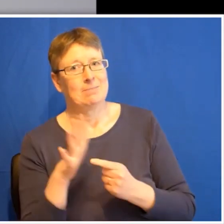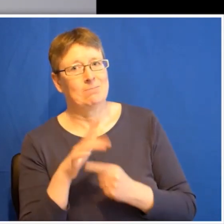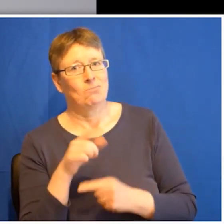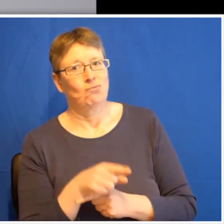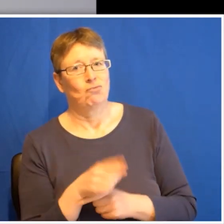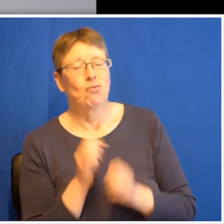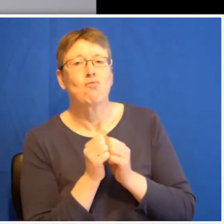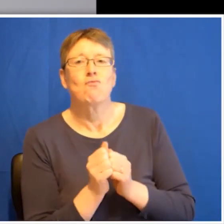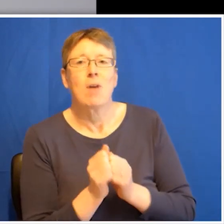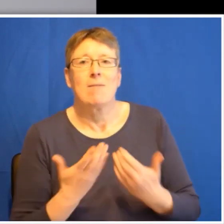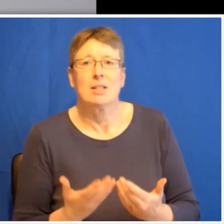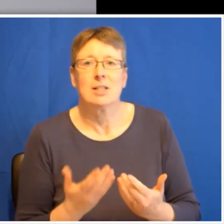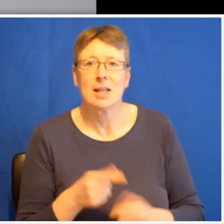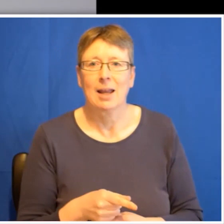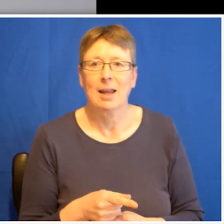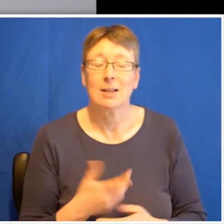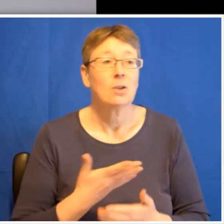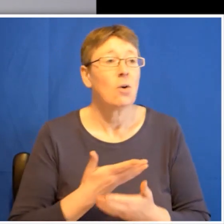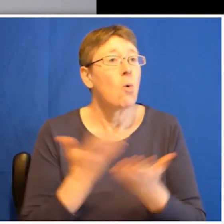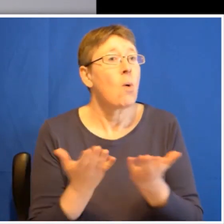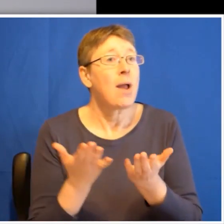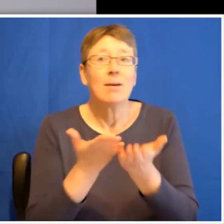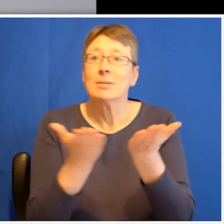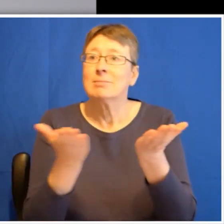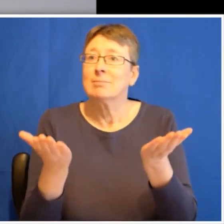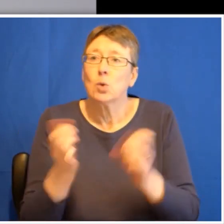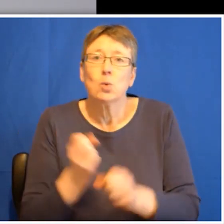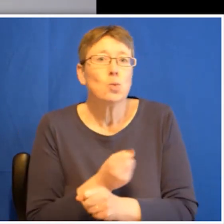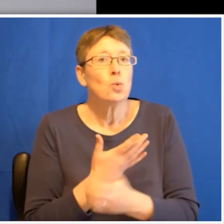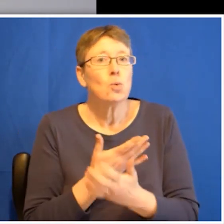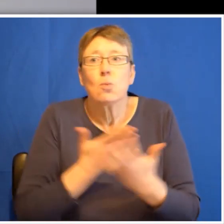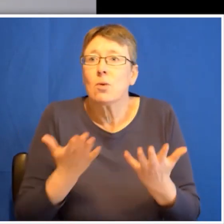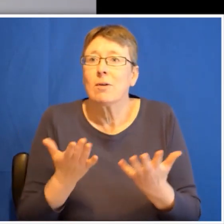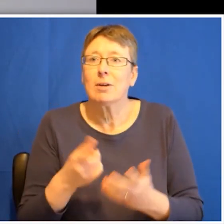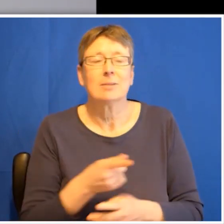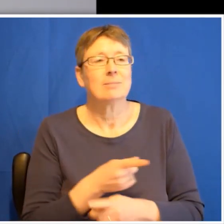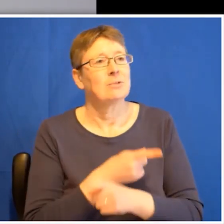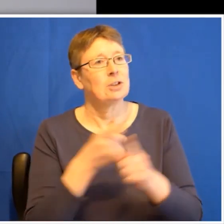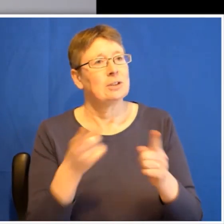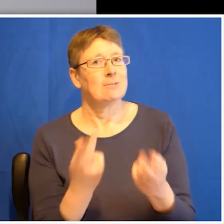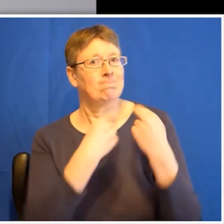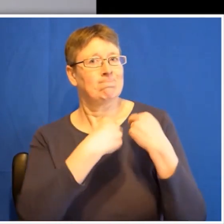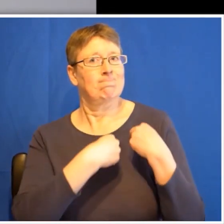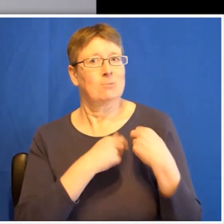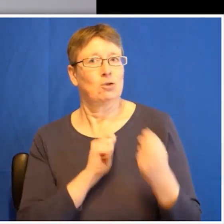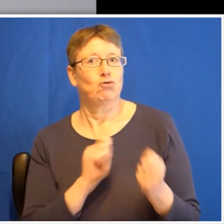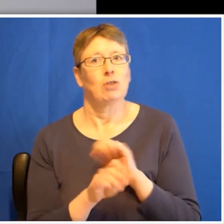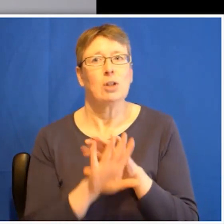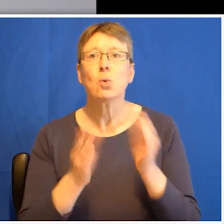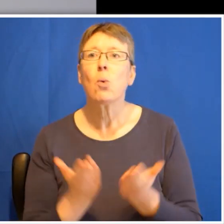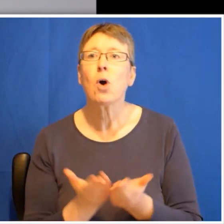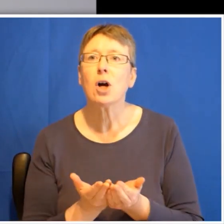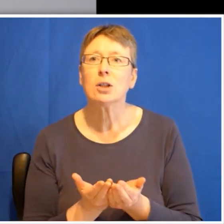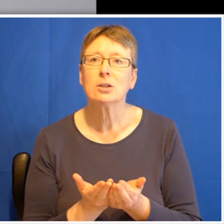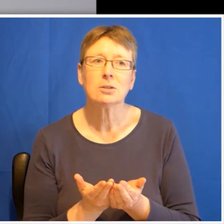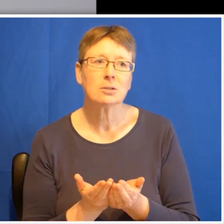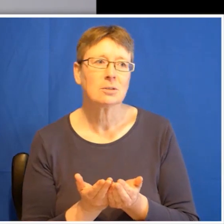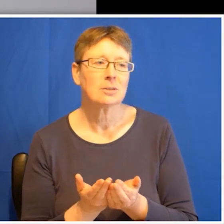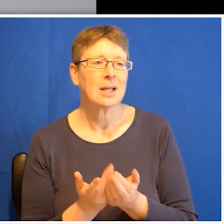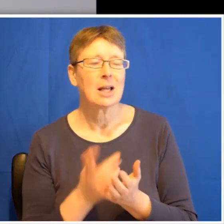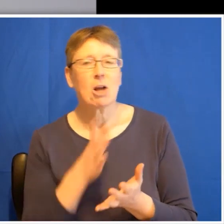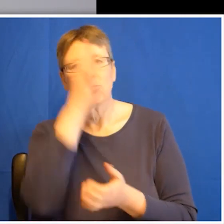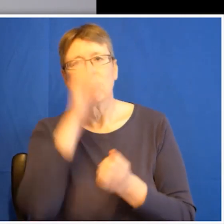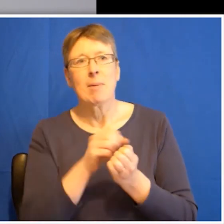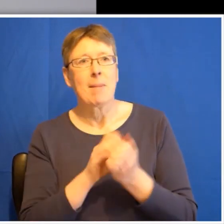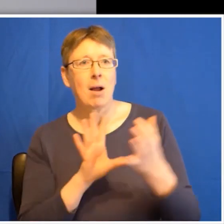than today. So wherever you are and whatever you are doing, do your bit to change our world. And